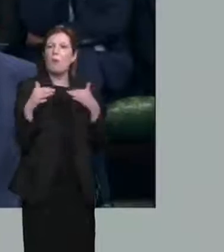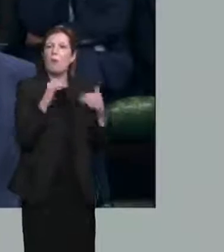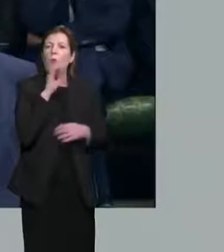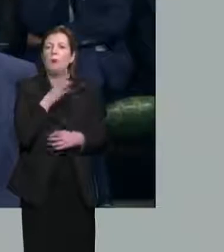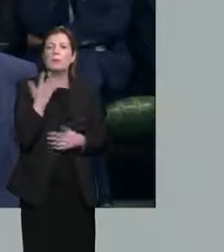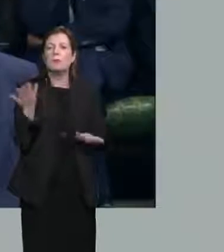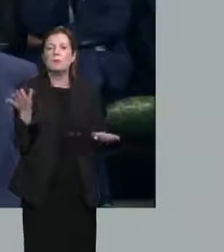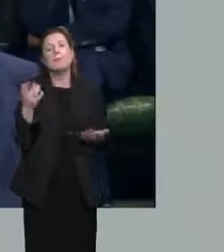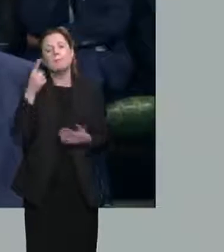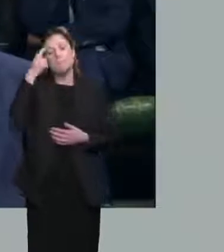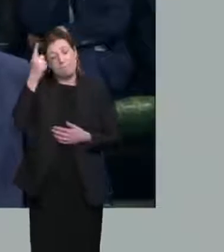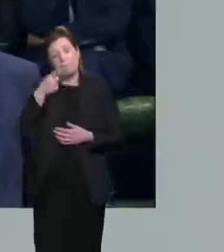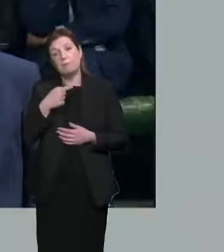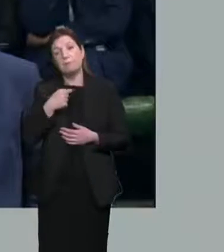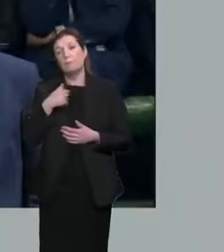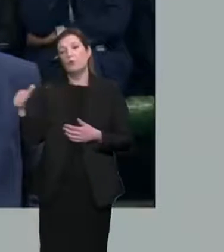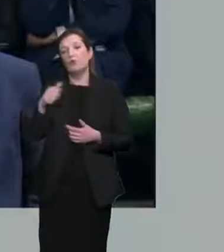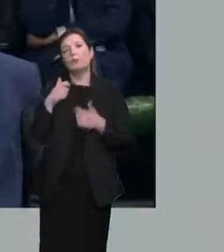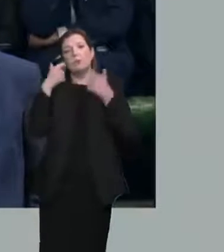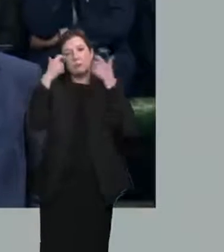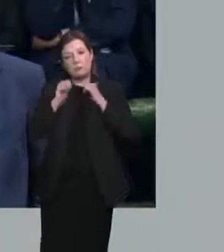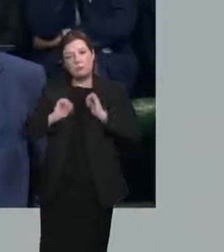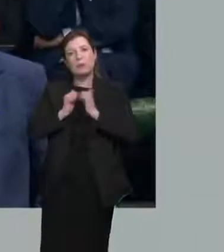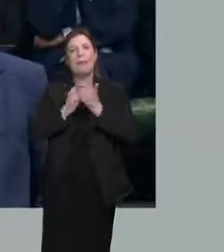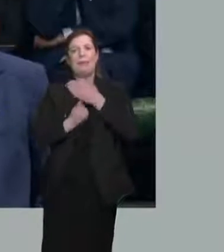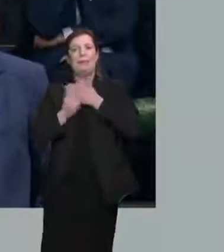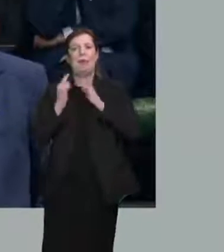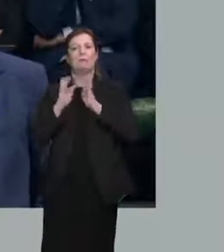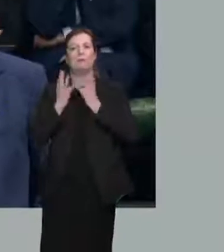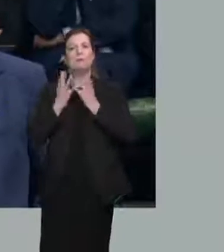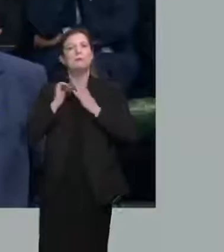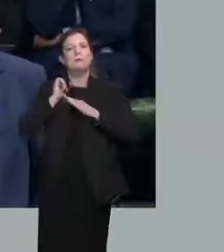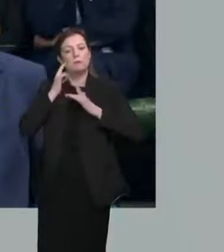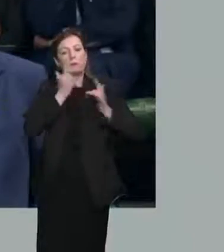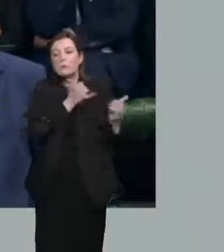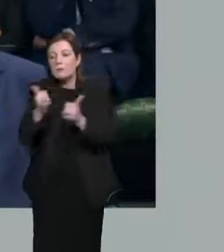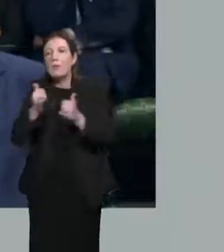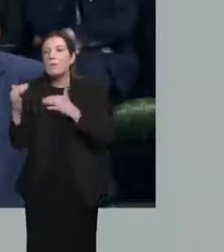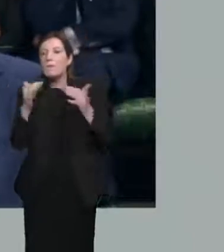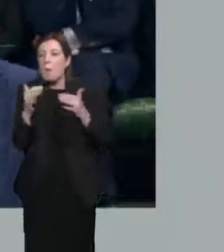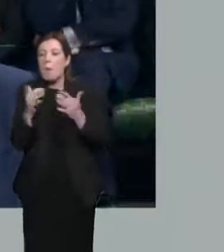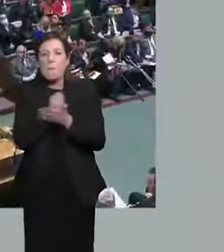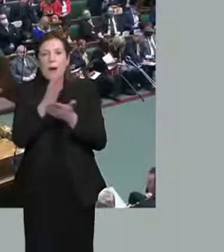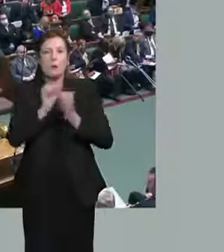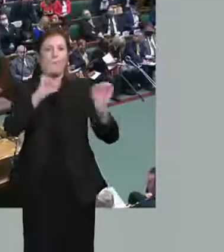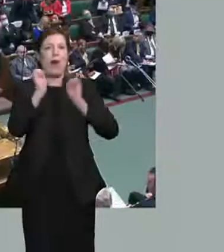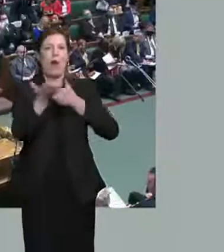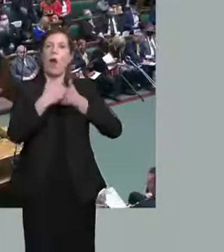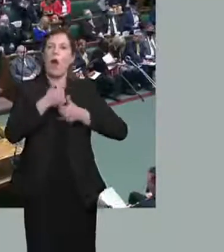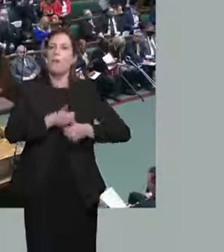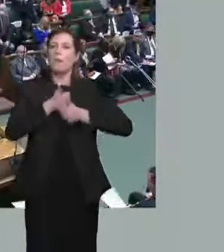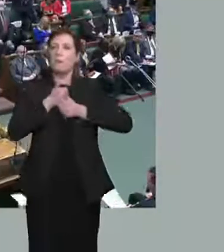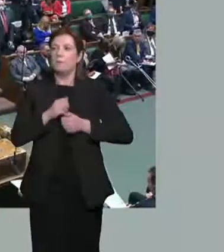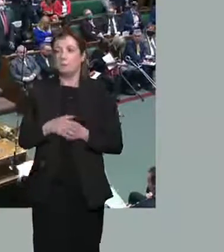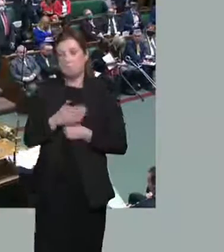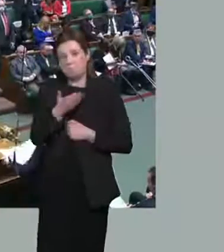the time to legislate to set up an independent regulator for football with fan involvement? Prime